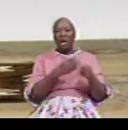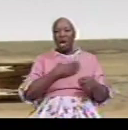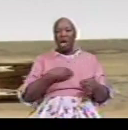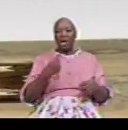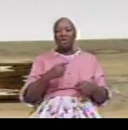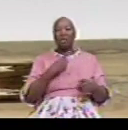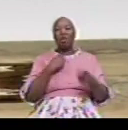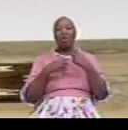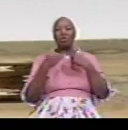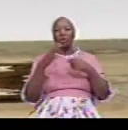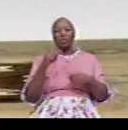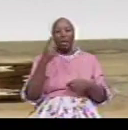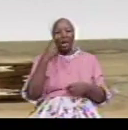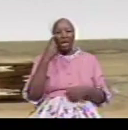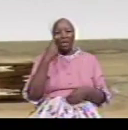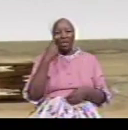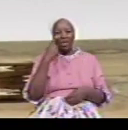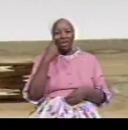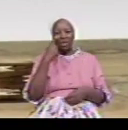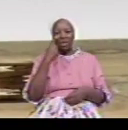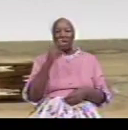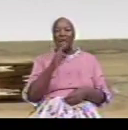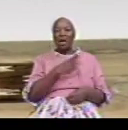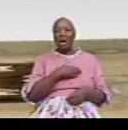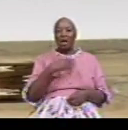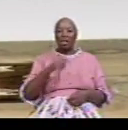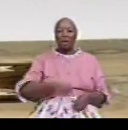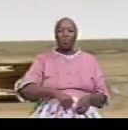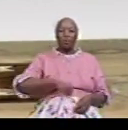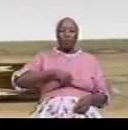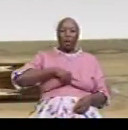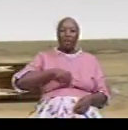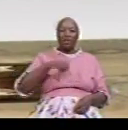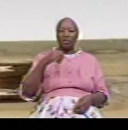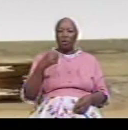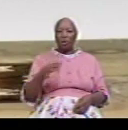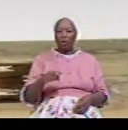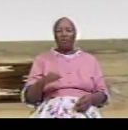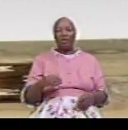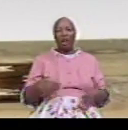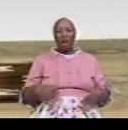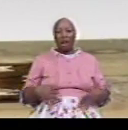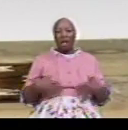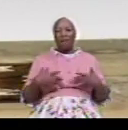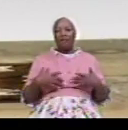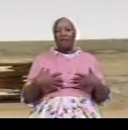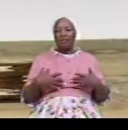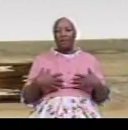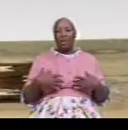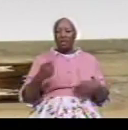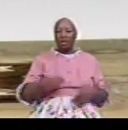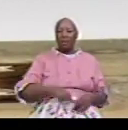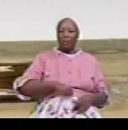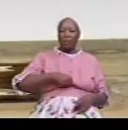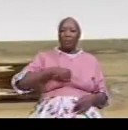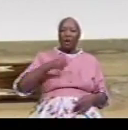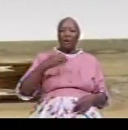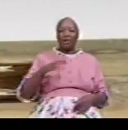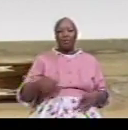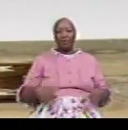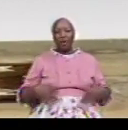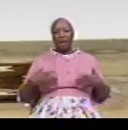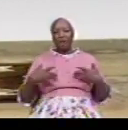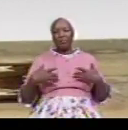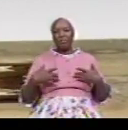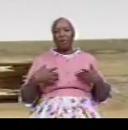of the eyes, and the pride of life, the pride of life,